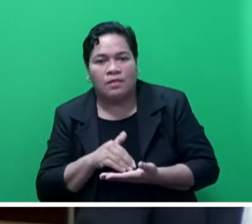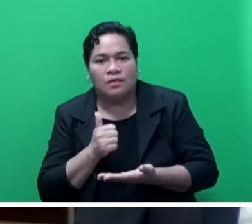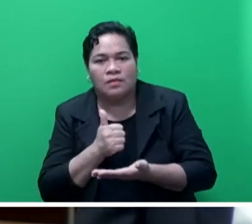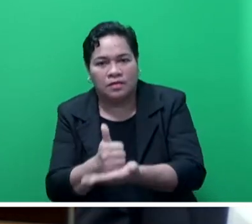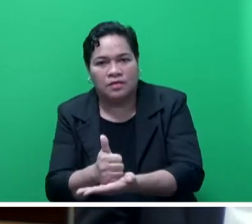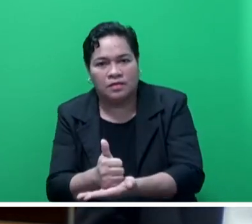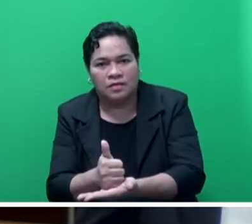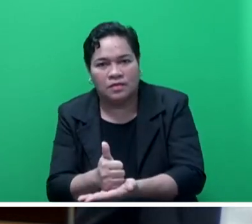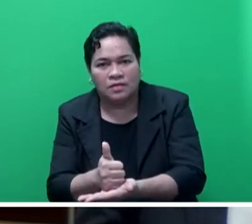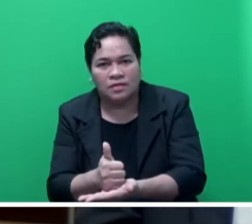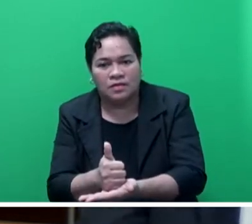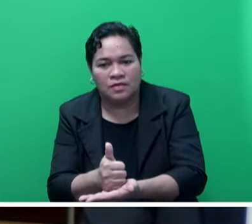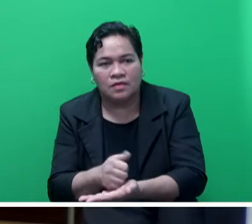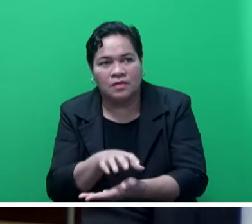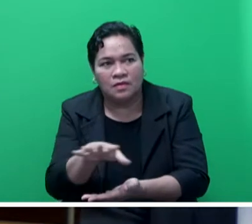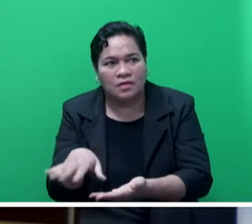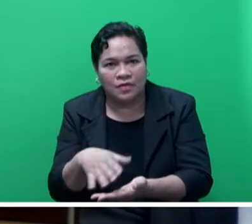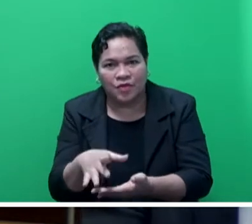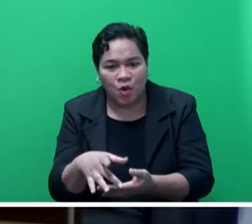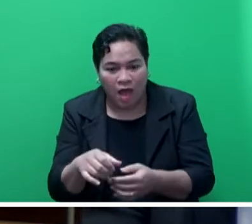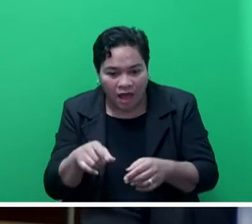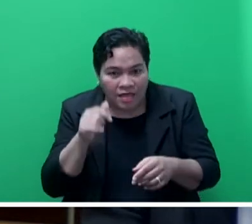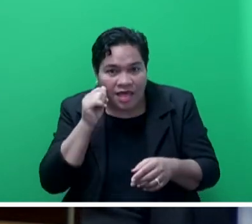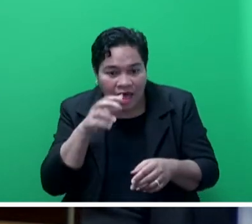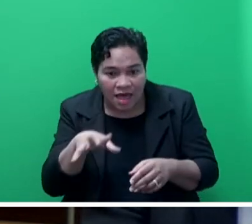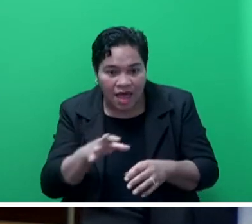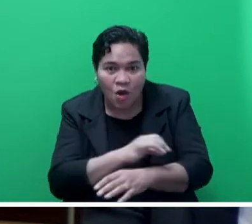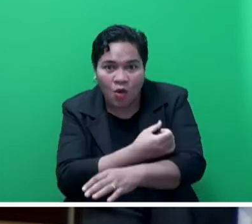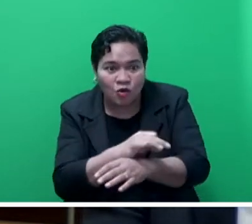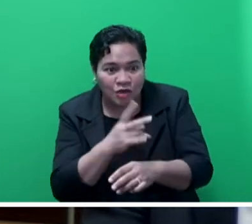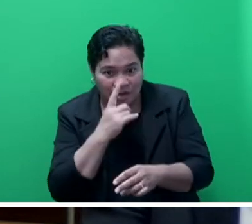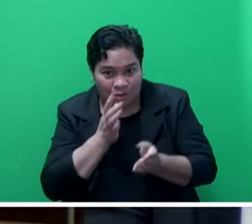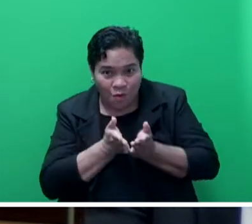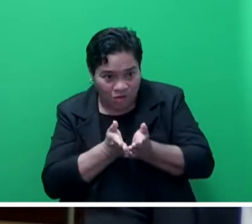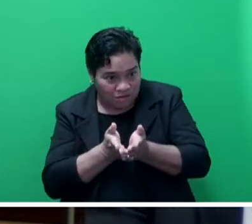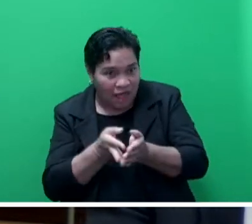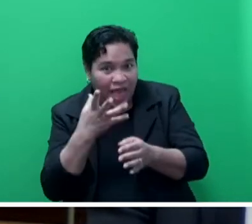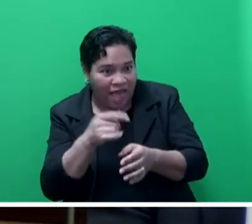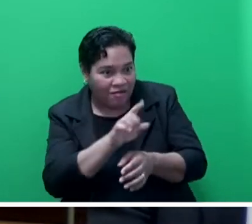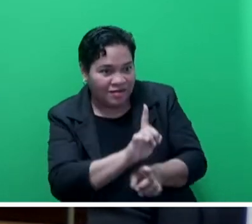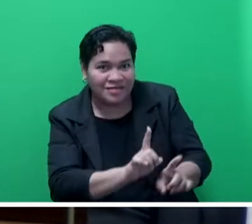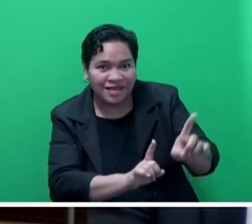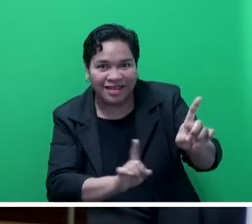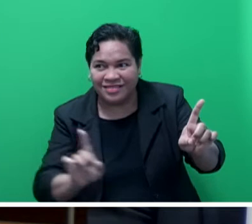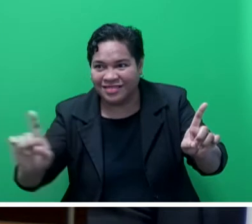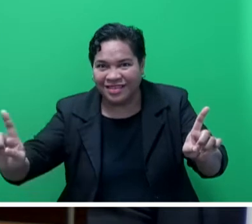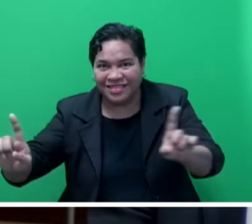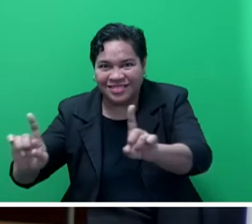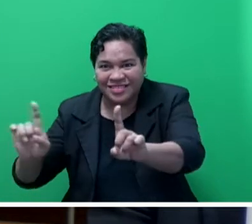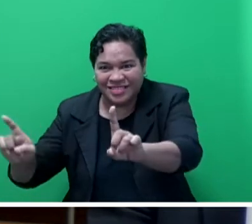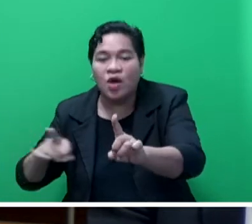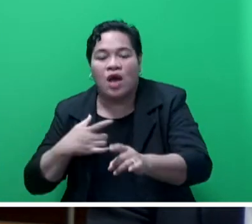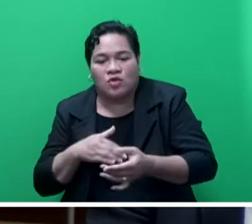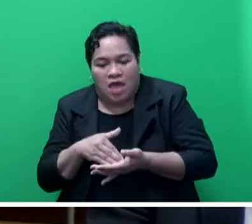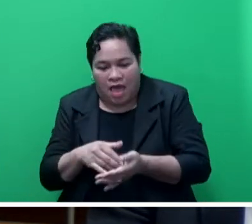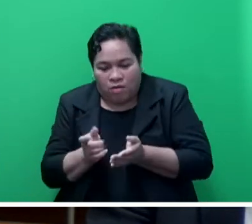would refer to as street signs on the waters. So they are actually designed to operate and enhance the